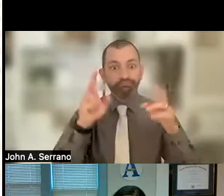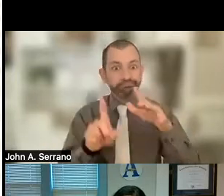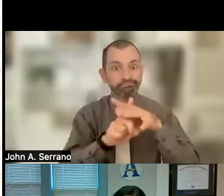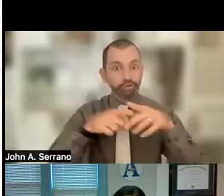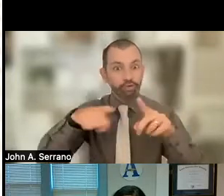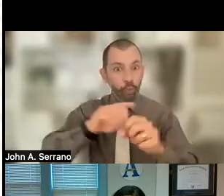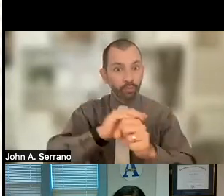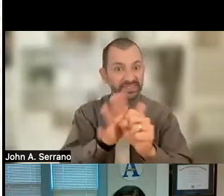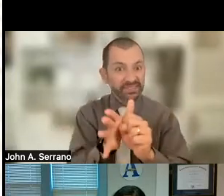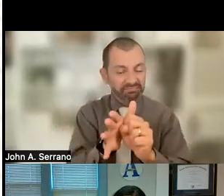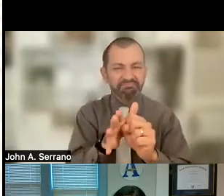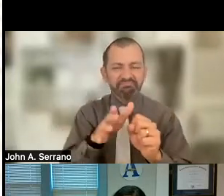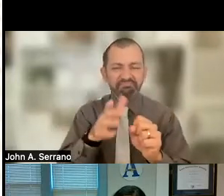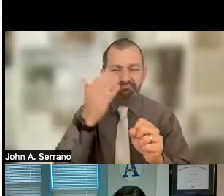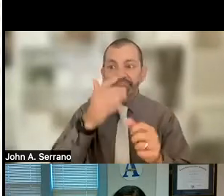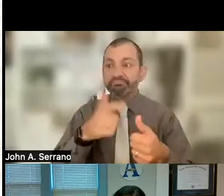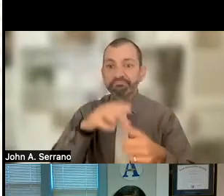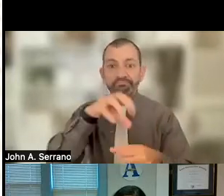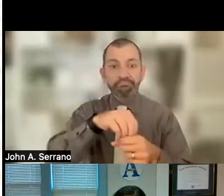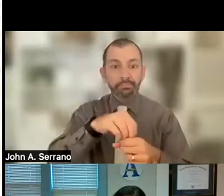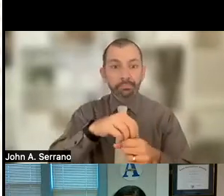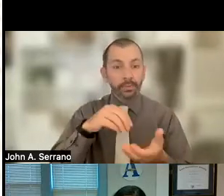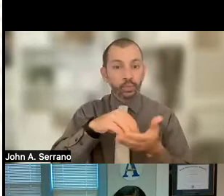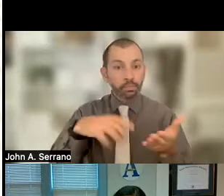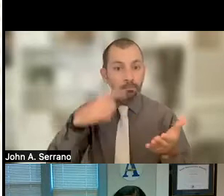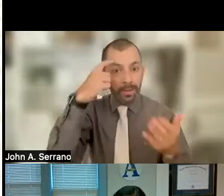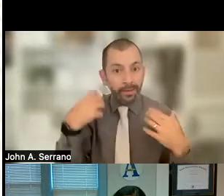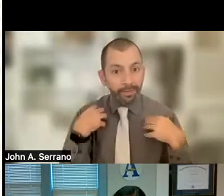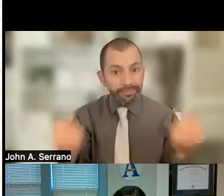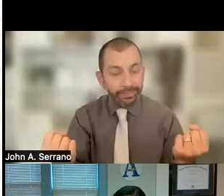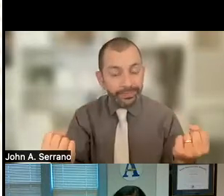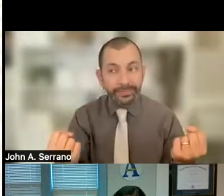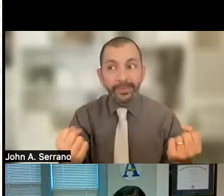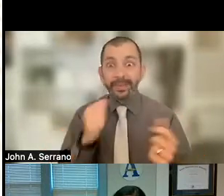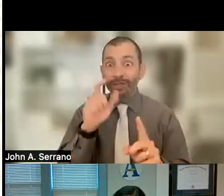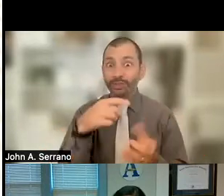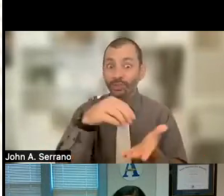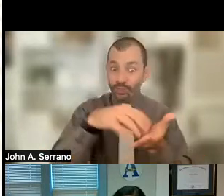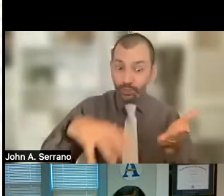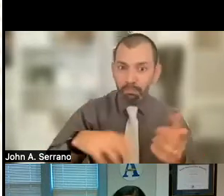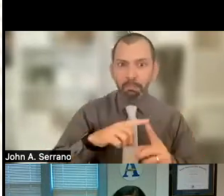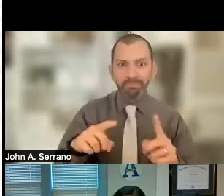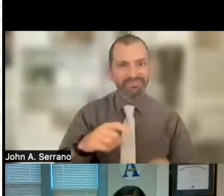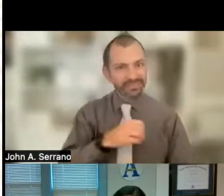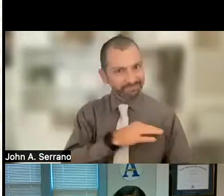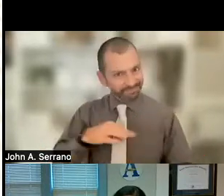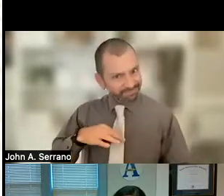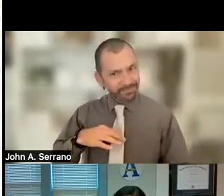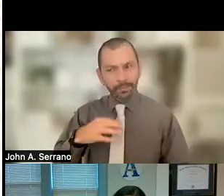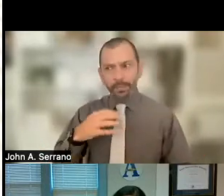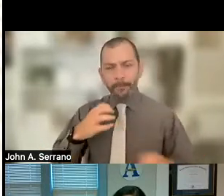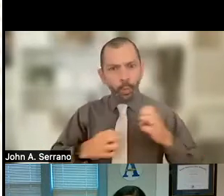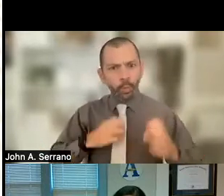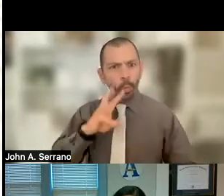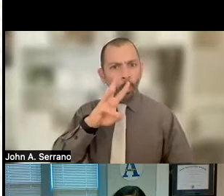run, many of the issues that have been brought to the forefront in COVID, including student mental health, and not